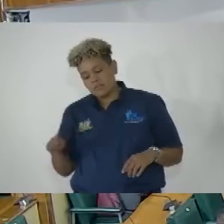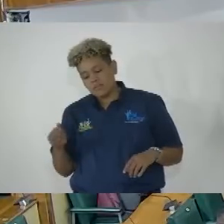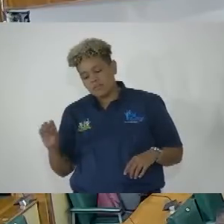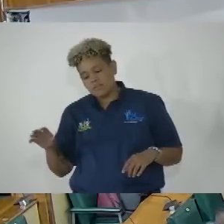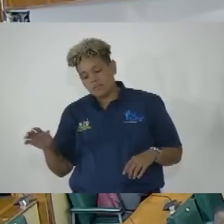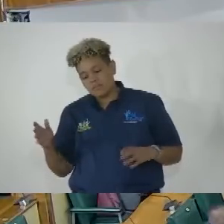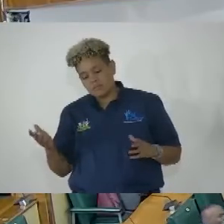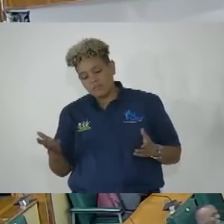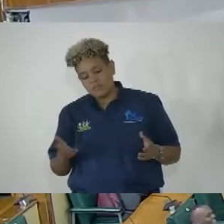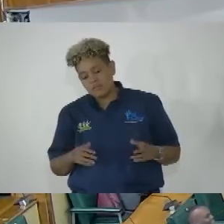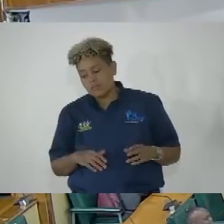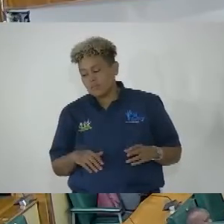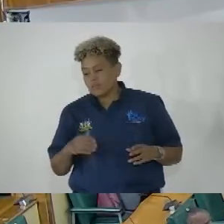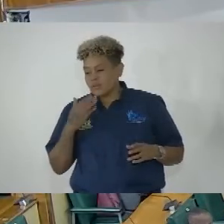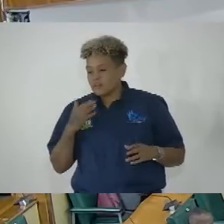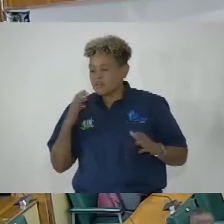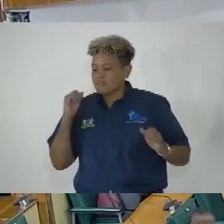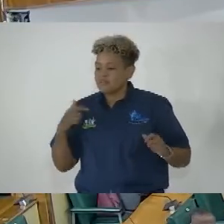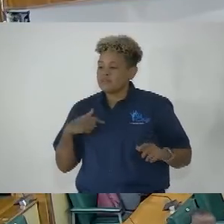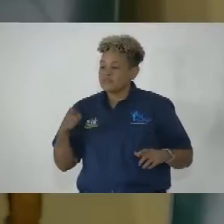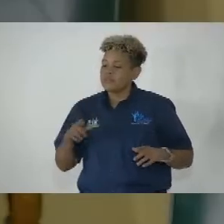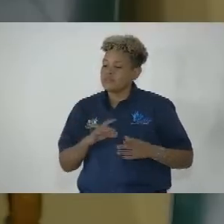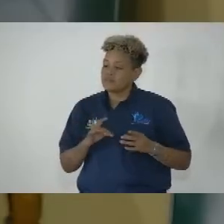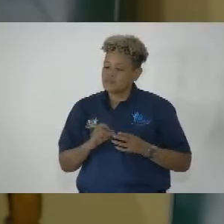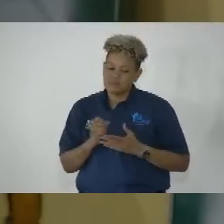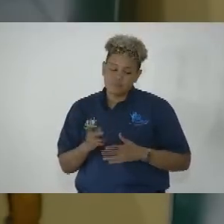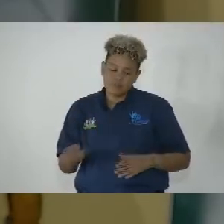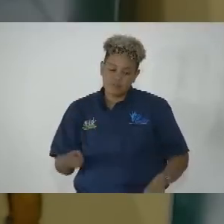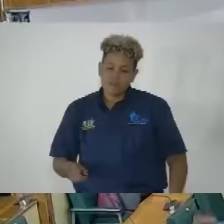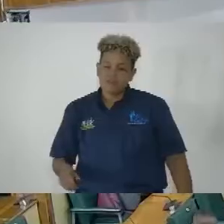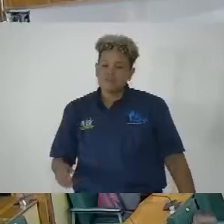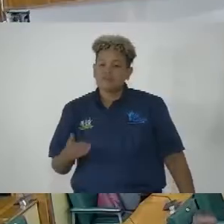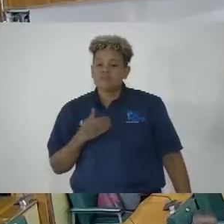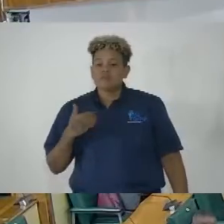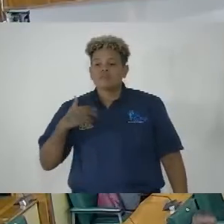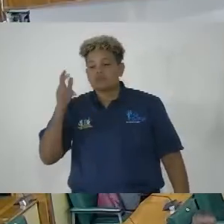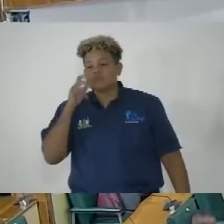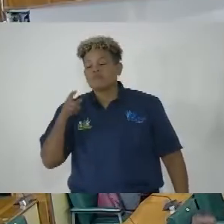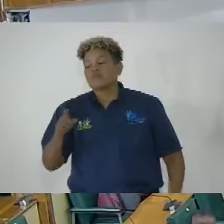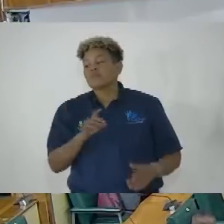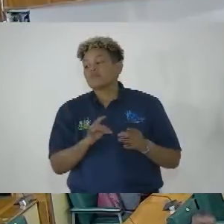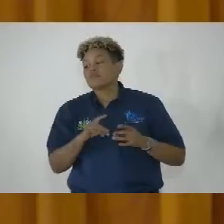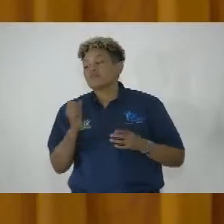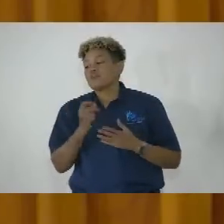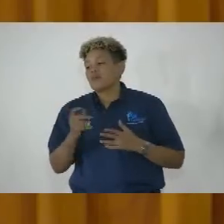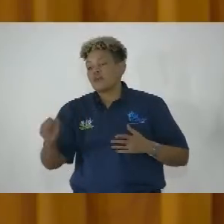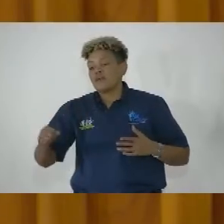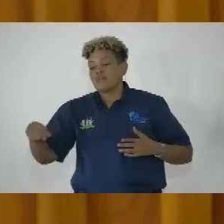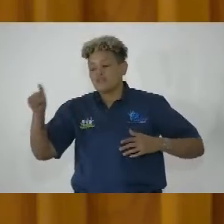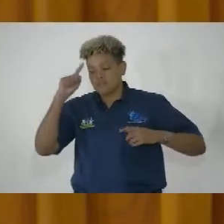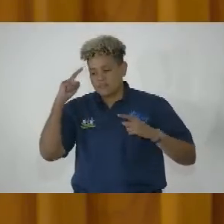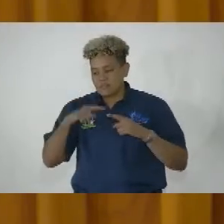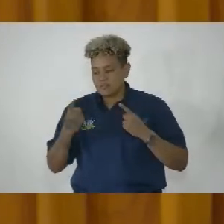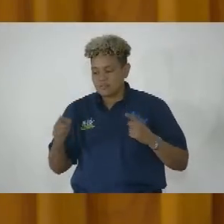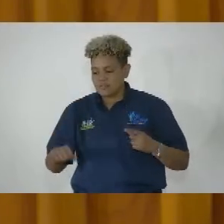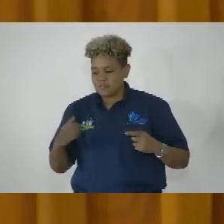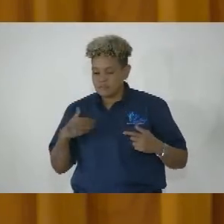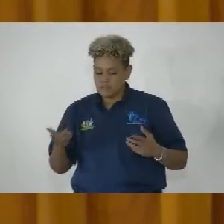being... Thank you, Mr. President. Yes. I ask that the motion be approved. Your members would have heard the question. Those in favor?